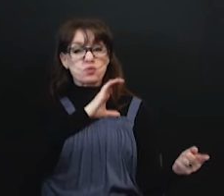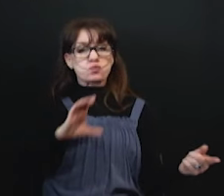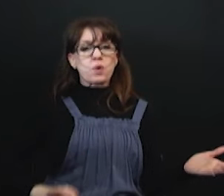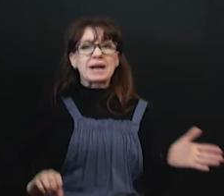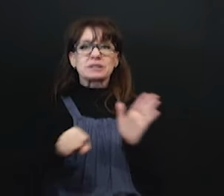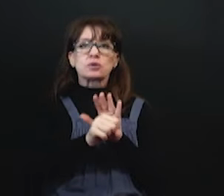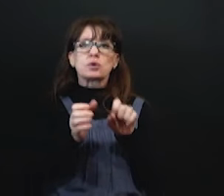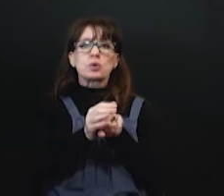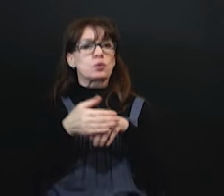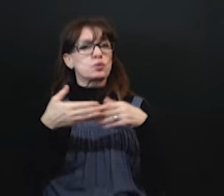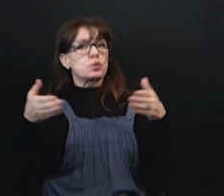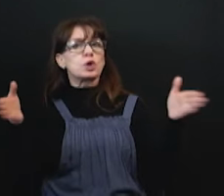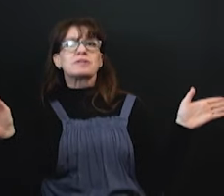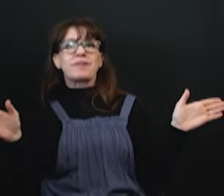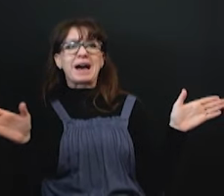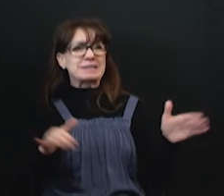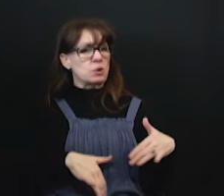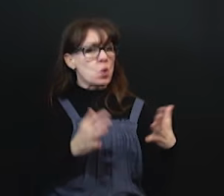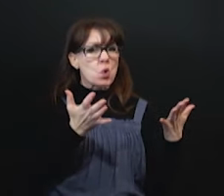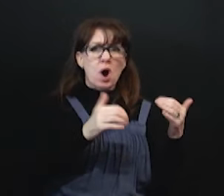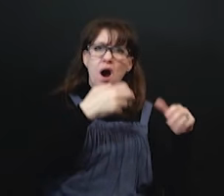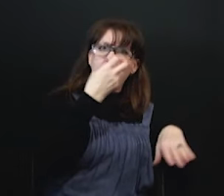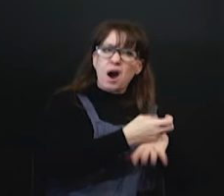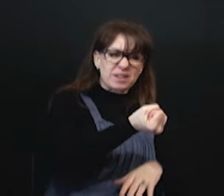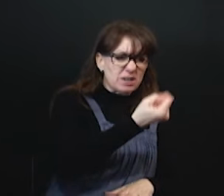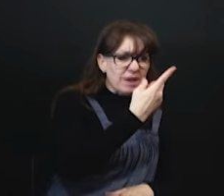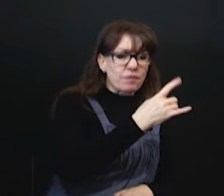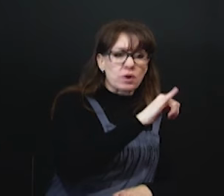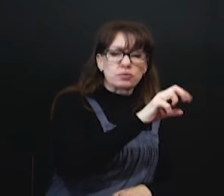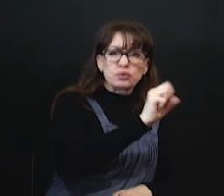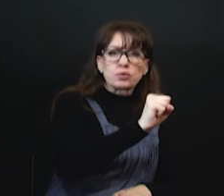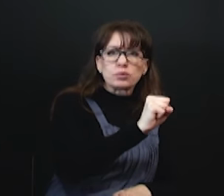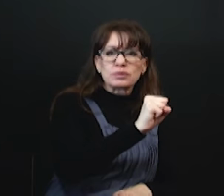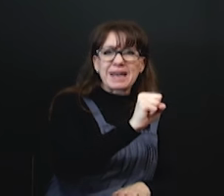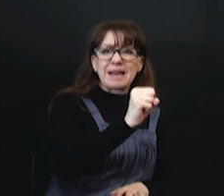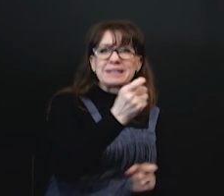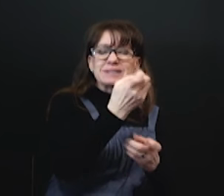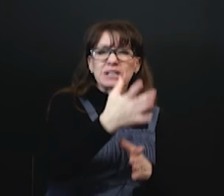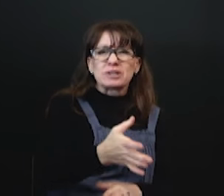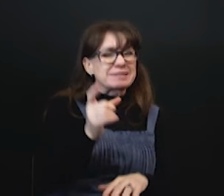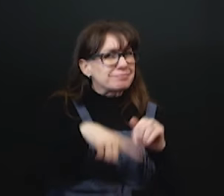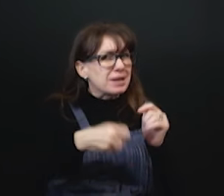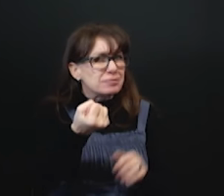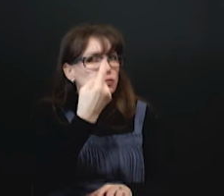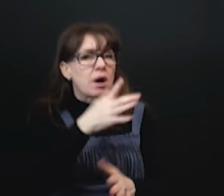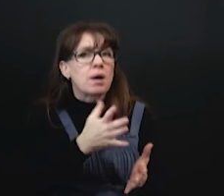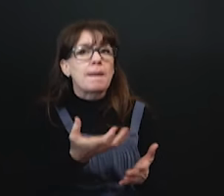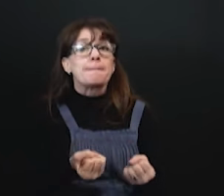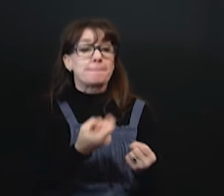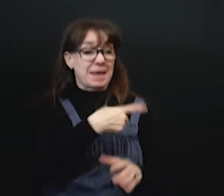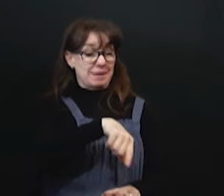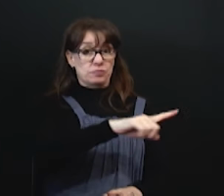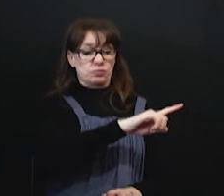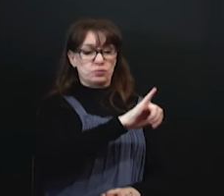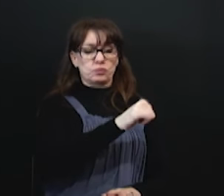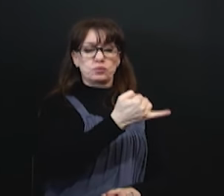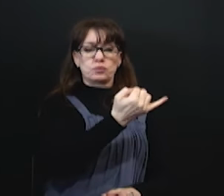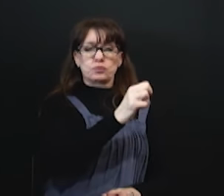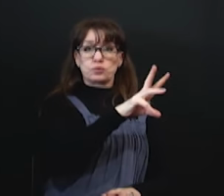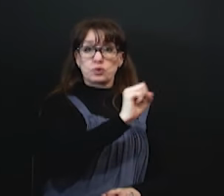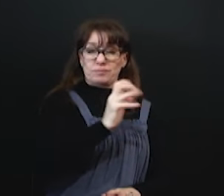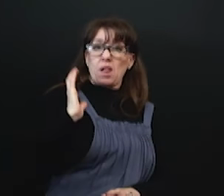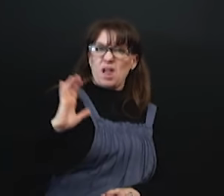stumbling block to Jews and foolishness to Gentiles. What does he mean by that? Well, many Jews in Jesus' day, we